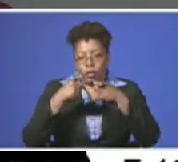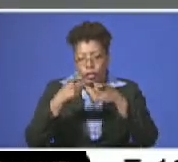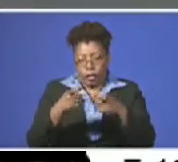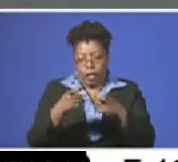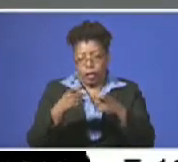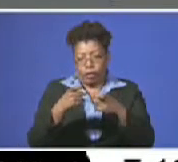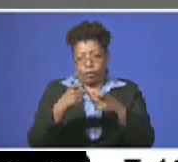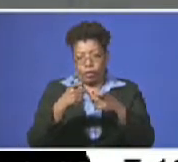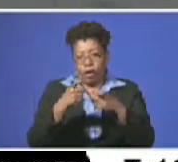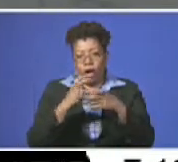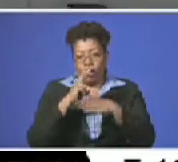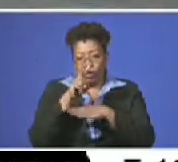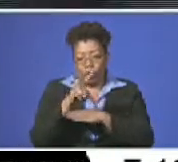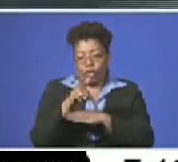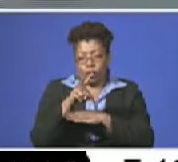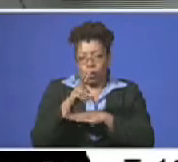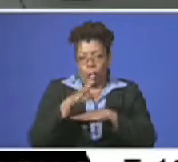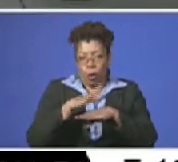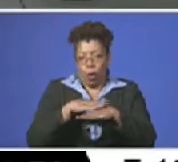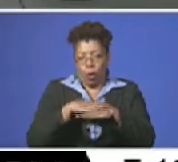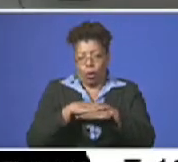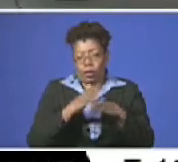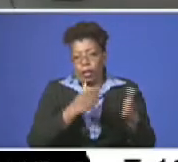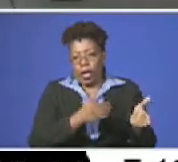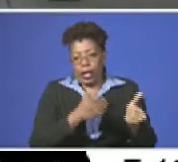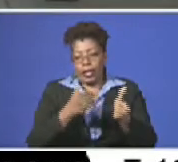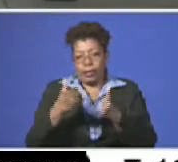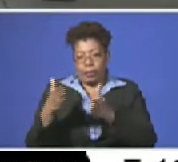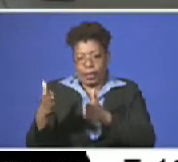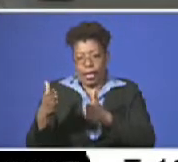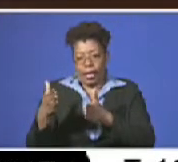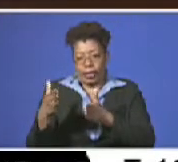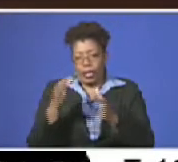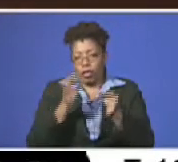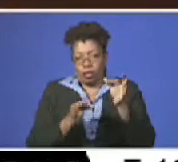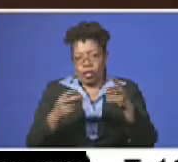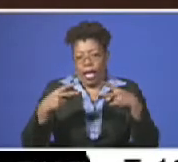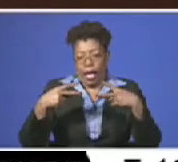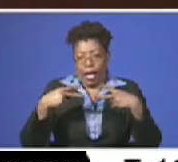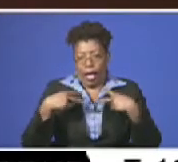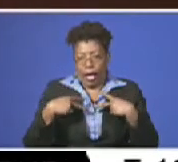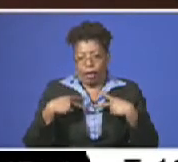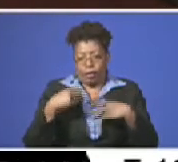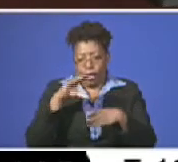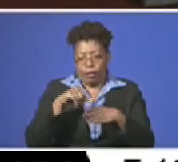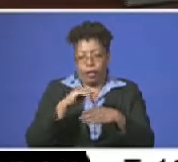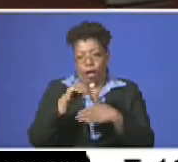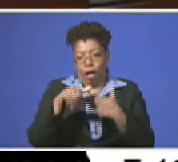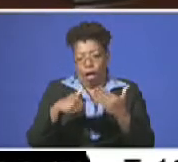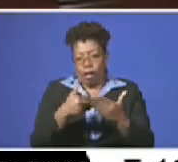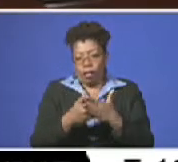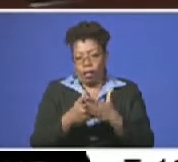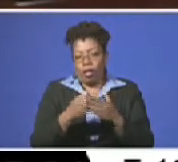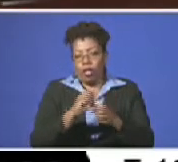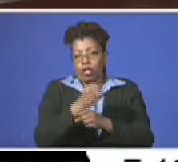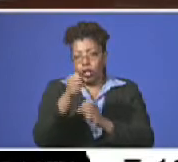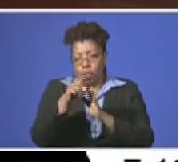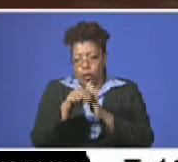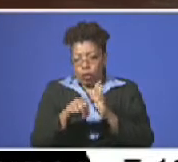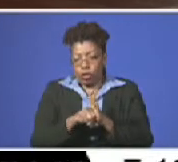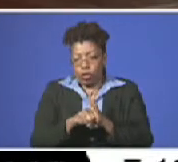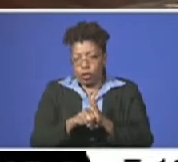the Judiciary and ADR and the plans that the judiciary has in incorporating alternative dispute resolution